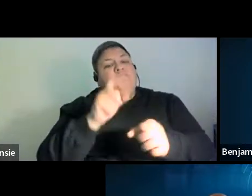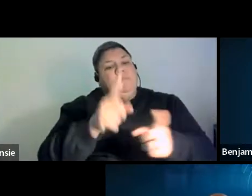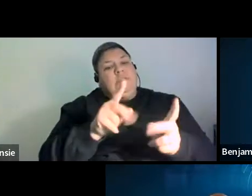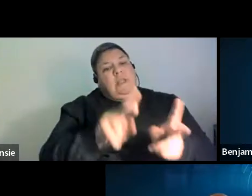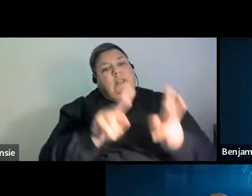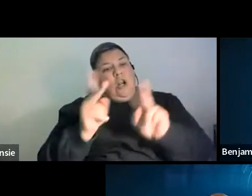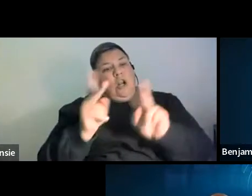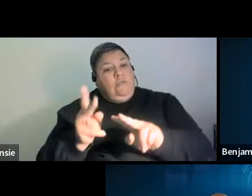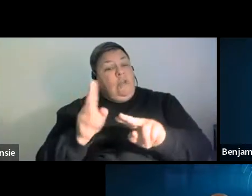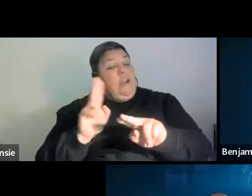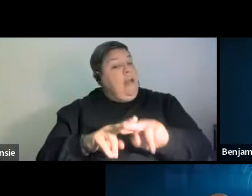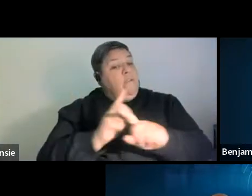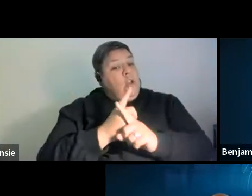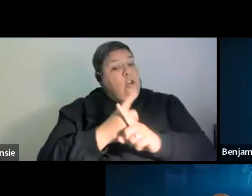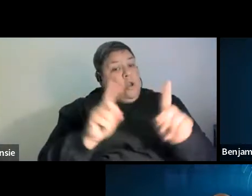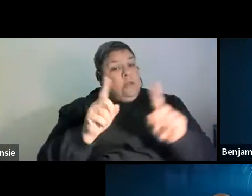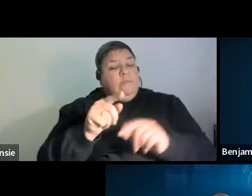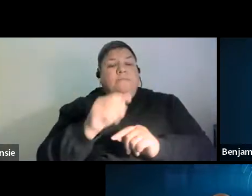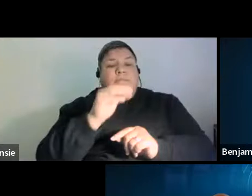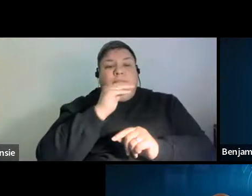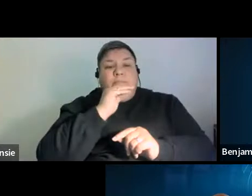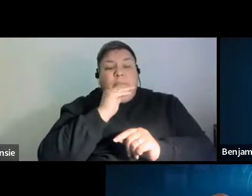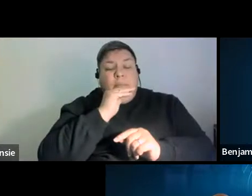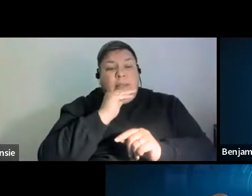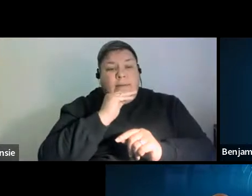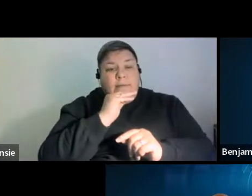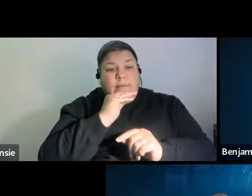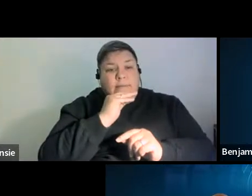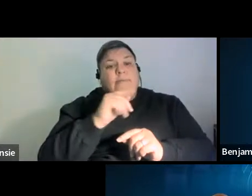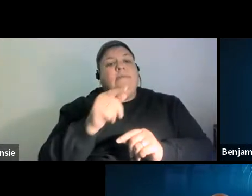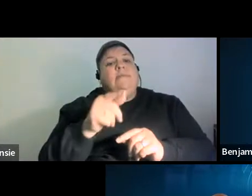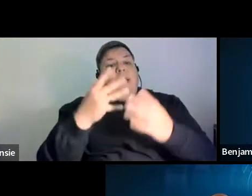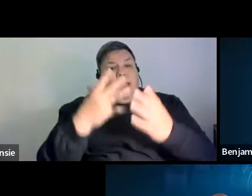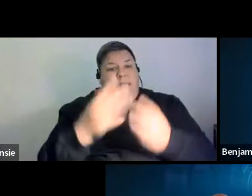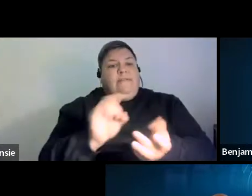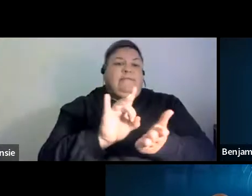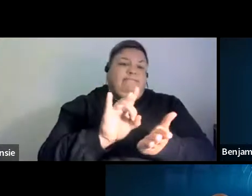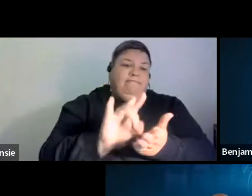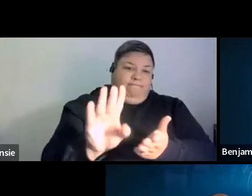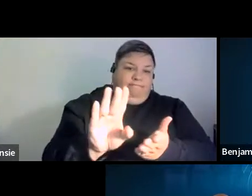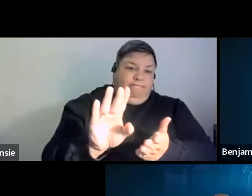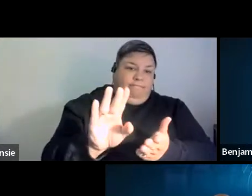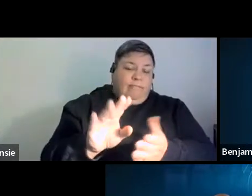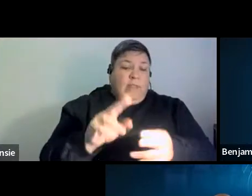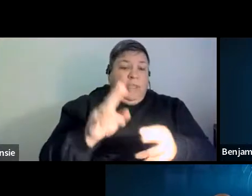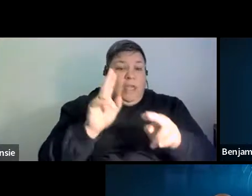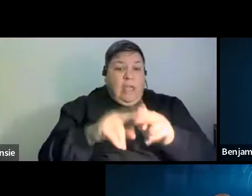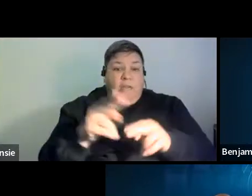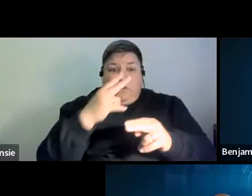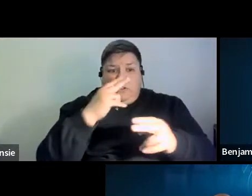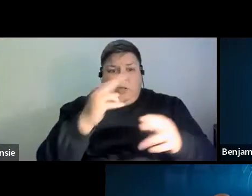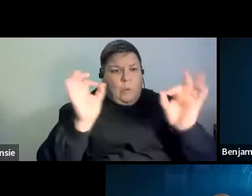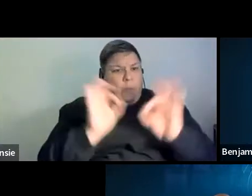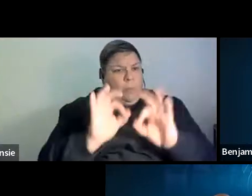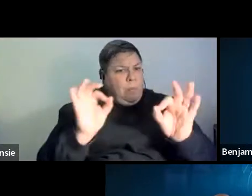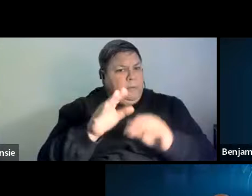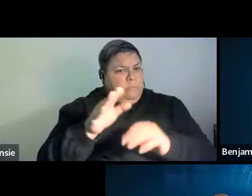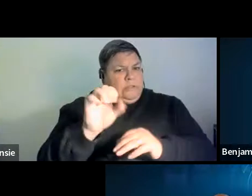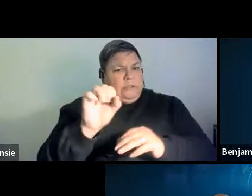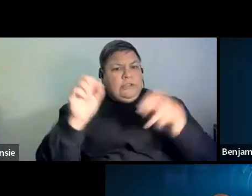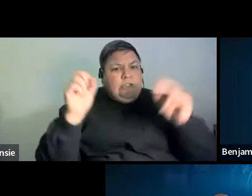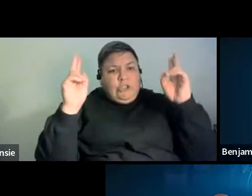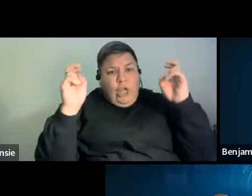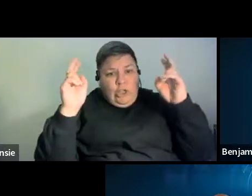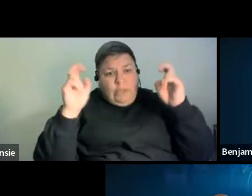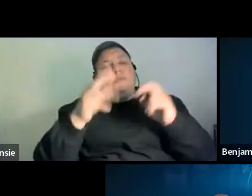If not, that means then the case has been rejected. If they see the not available status, it means the case has been